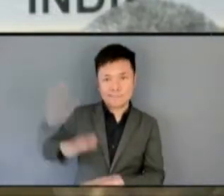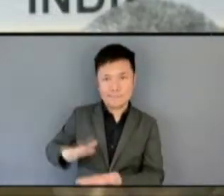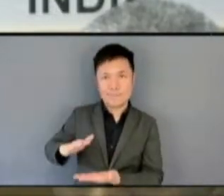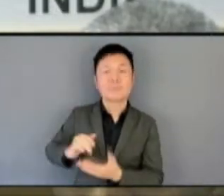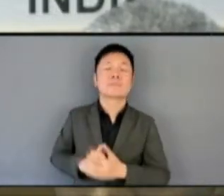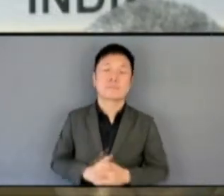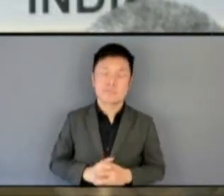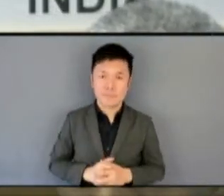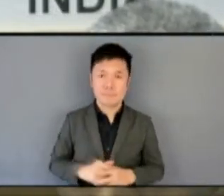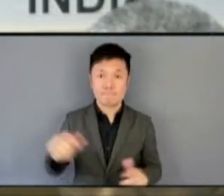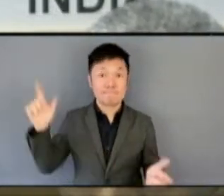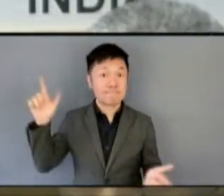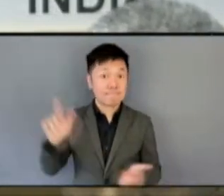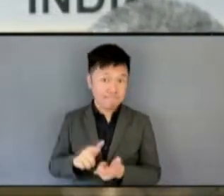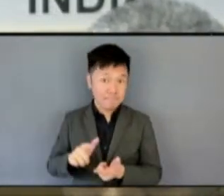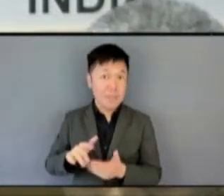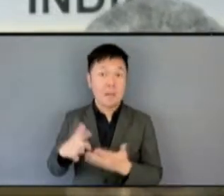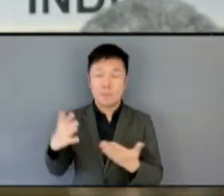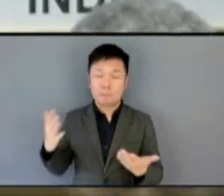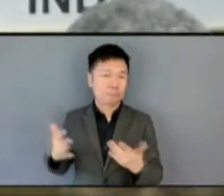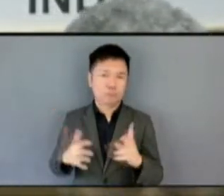mortality has reduced to